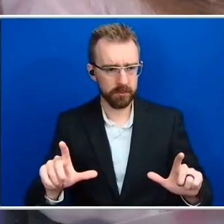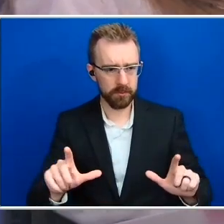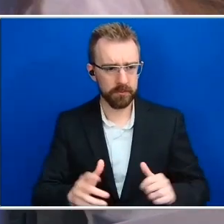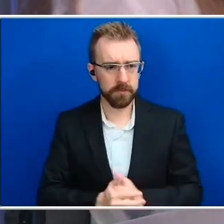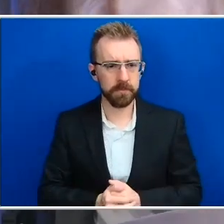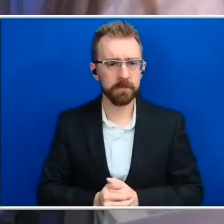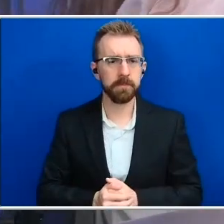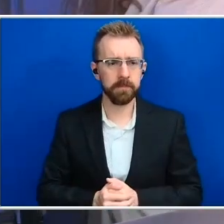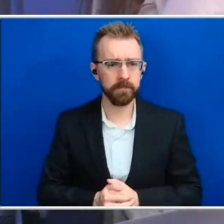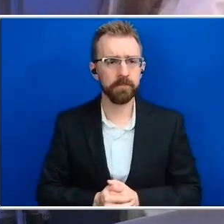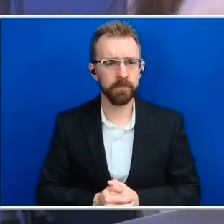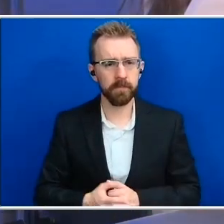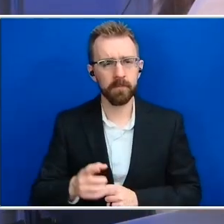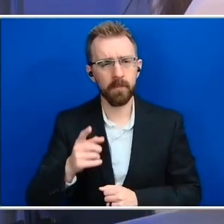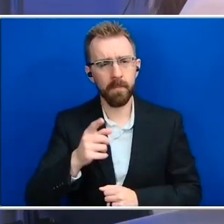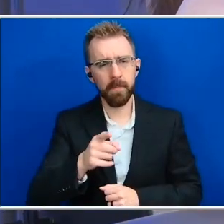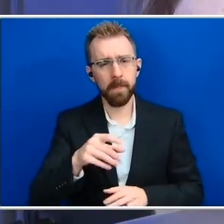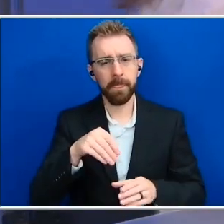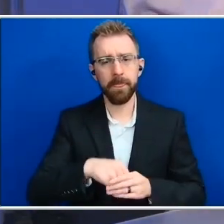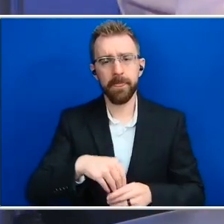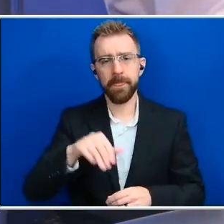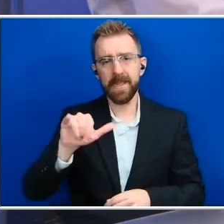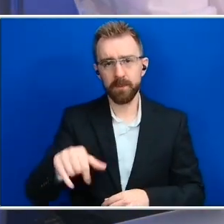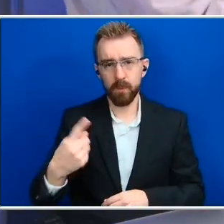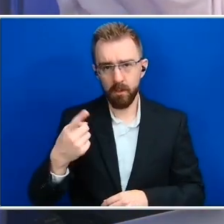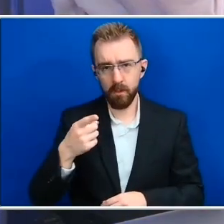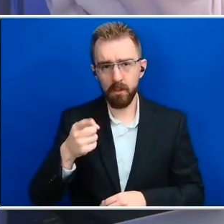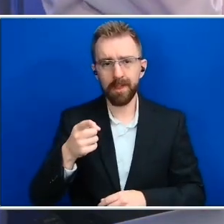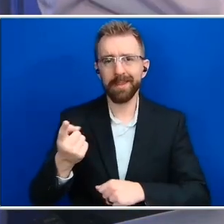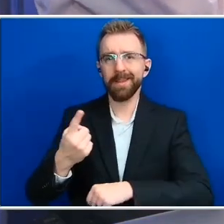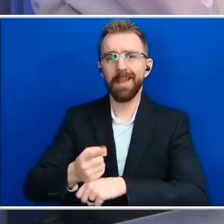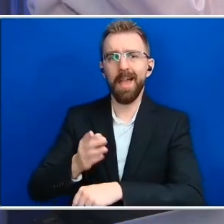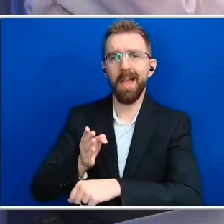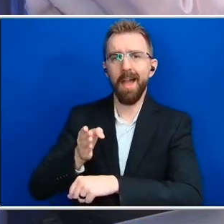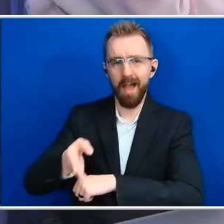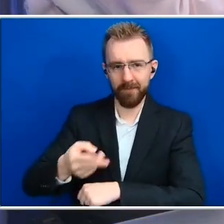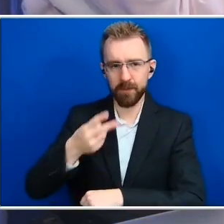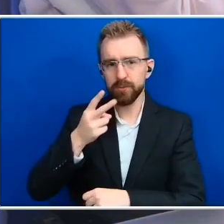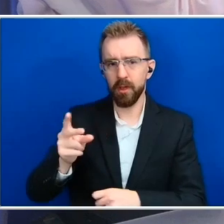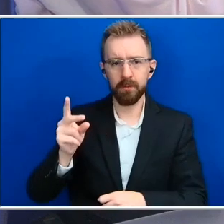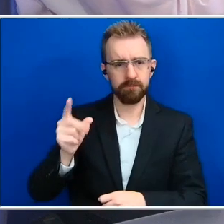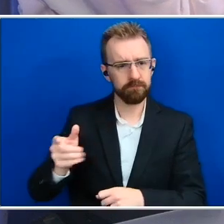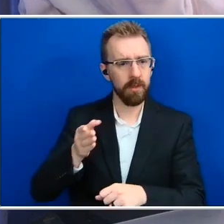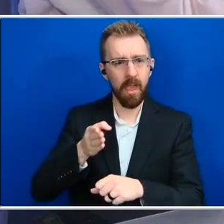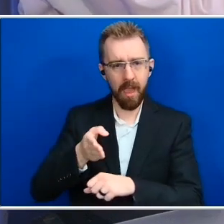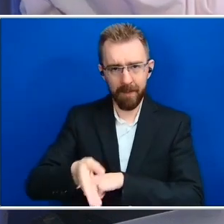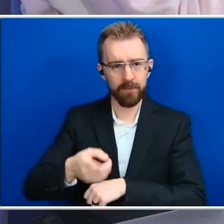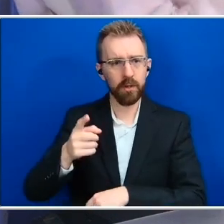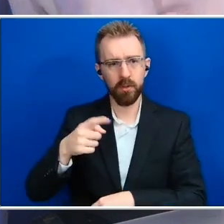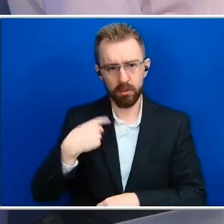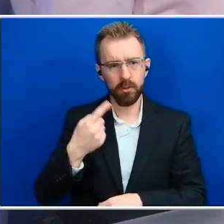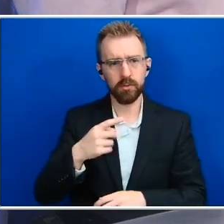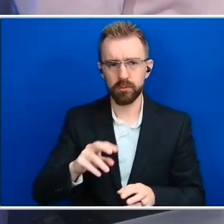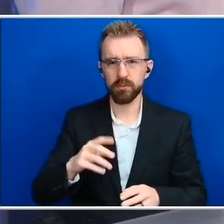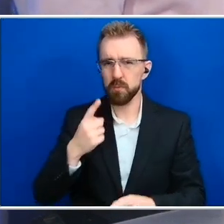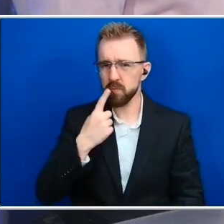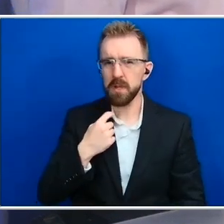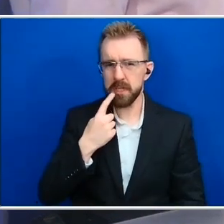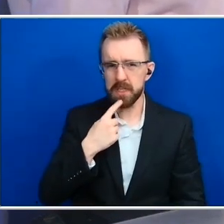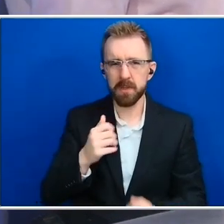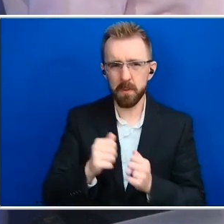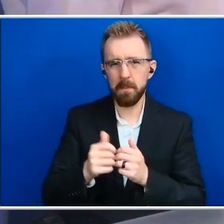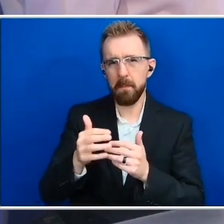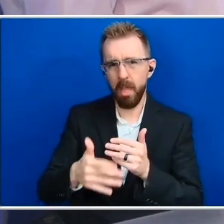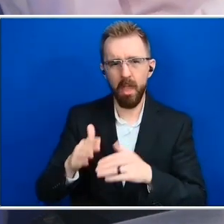And in this one, this is the day after. You saw immediately after it looked reddish with blood on it. This is 1